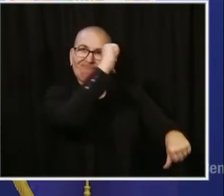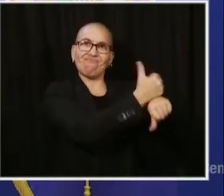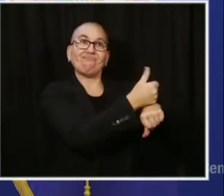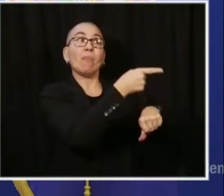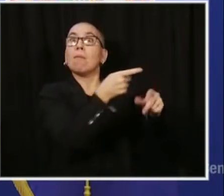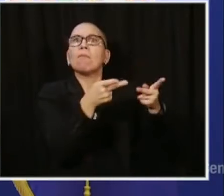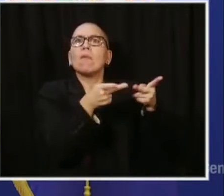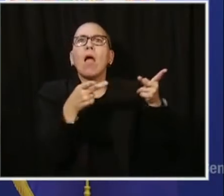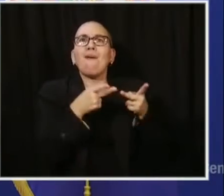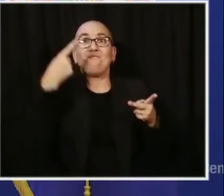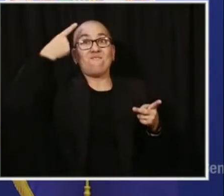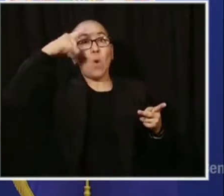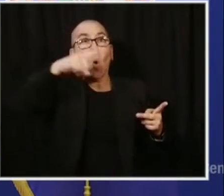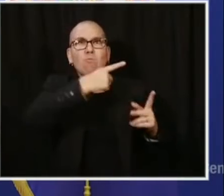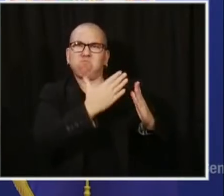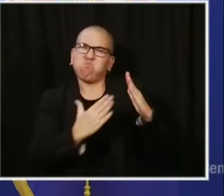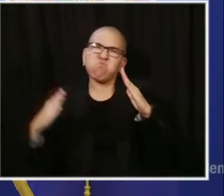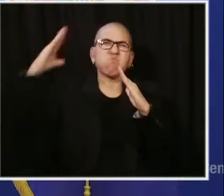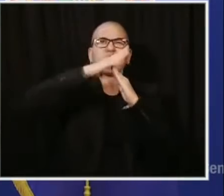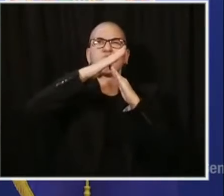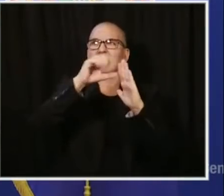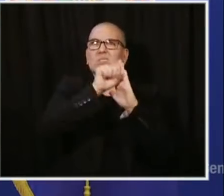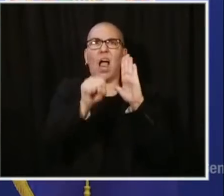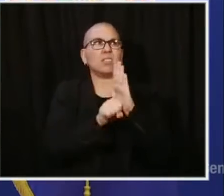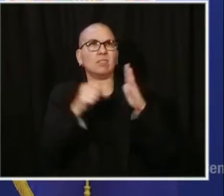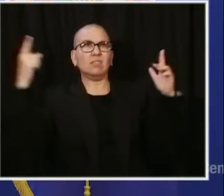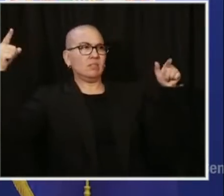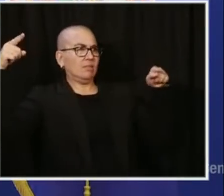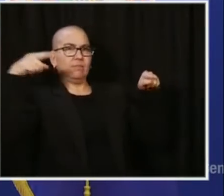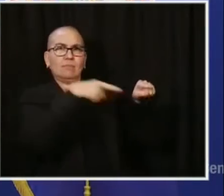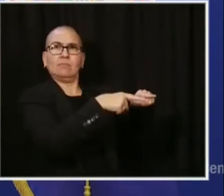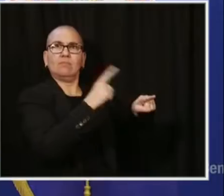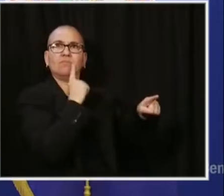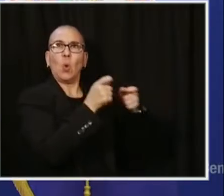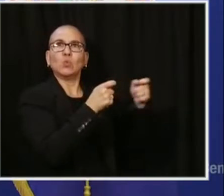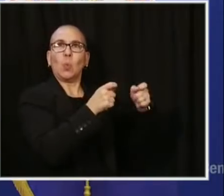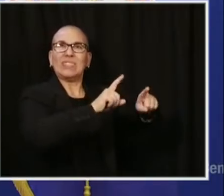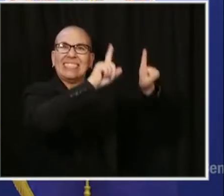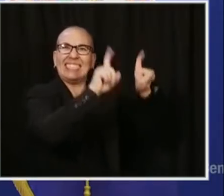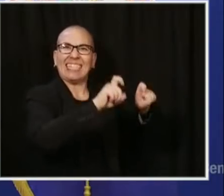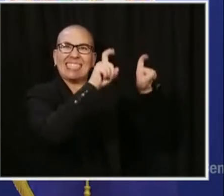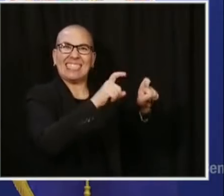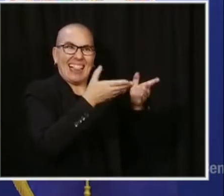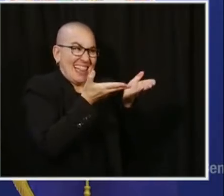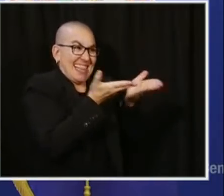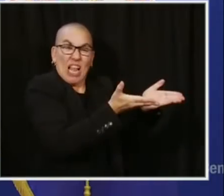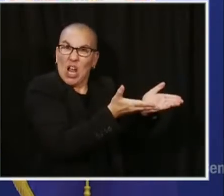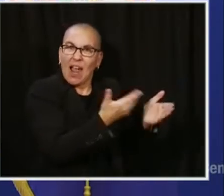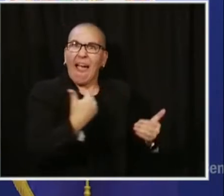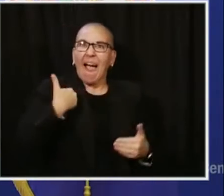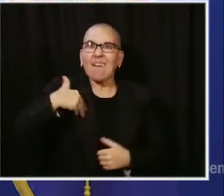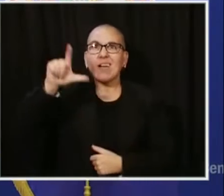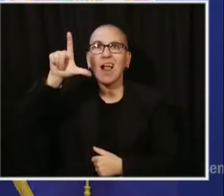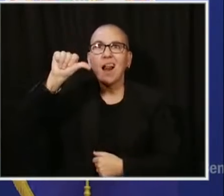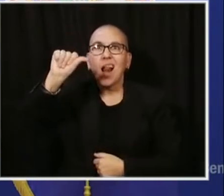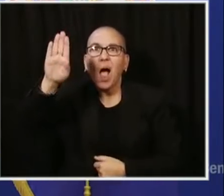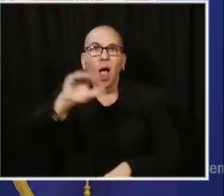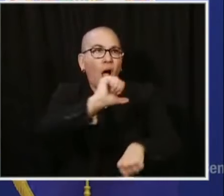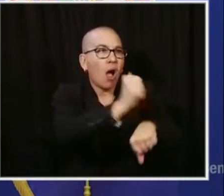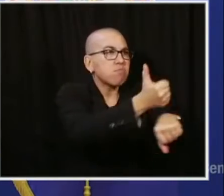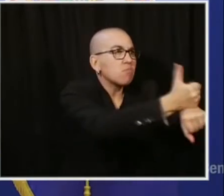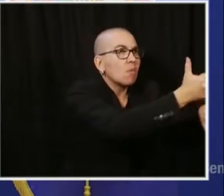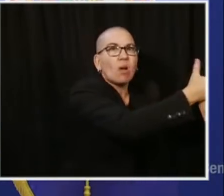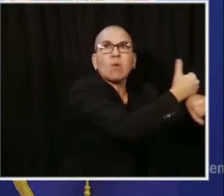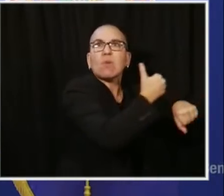in the country, and we built in the capacity that we controlled our testing by having the labs here. So we're going to have the ability to do this. And I would